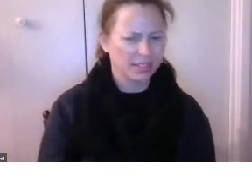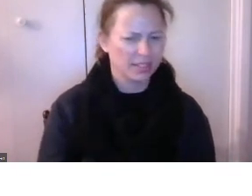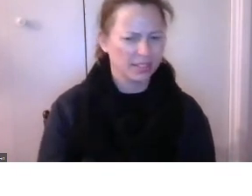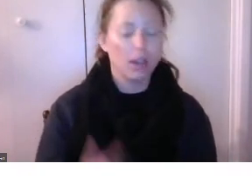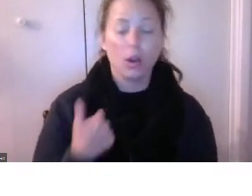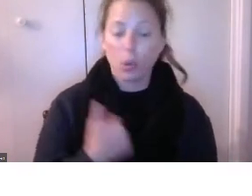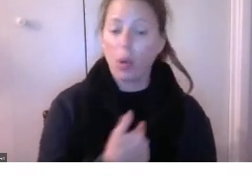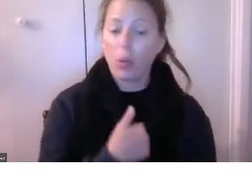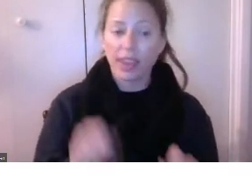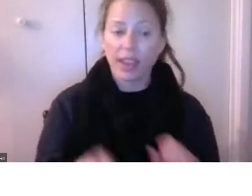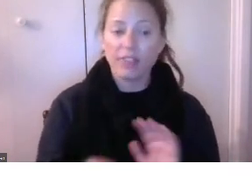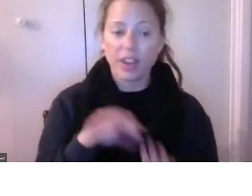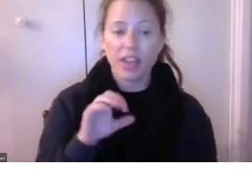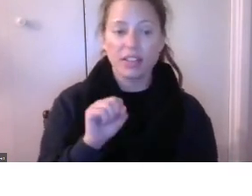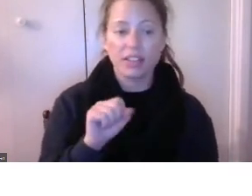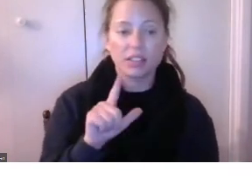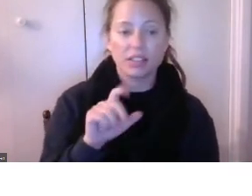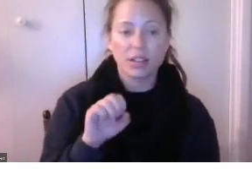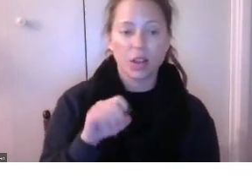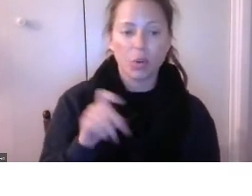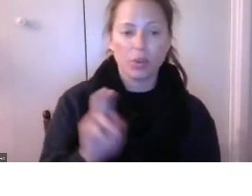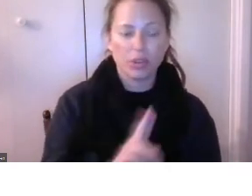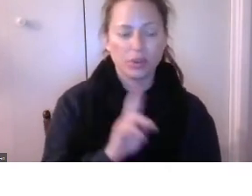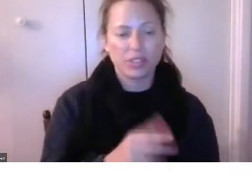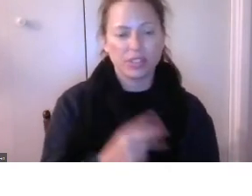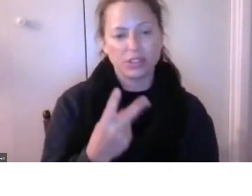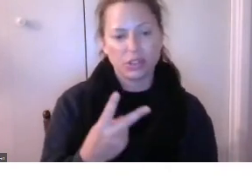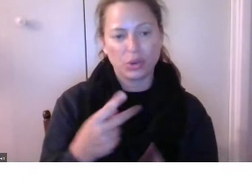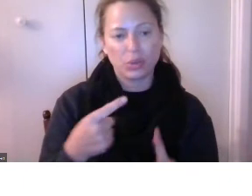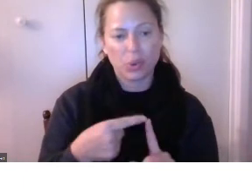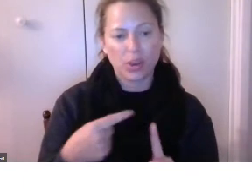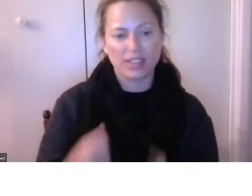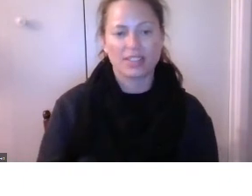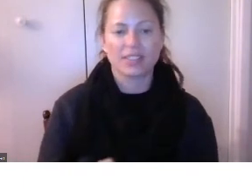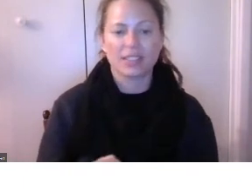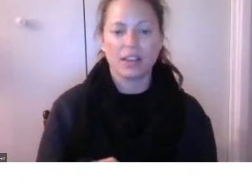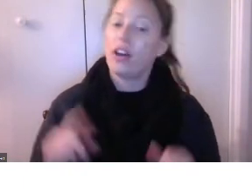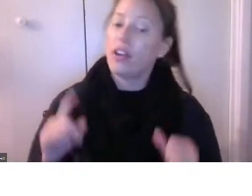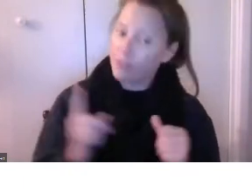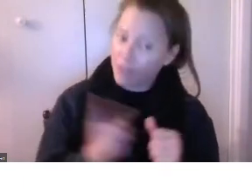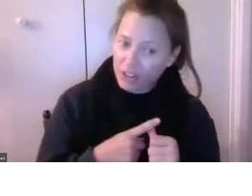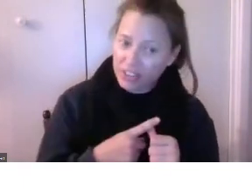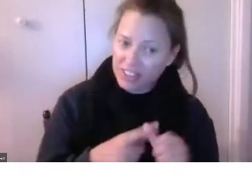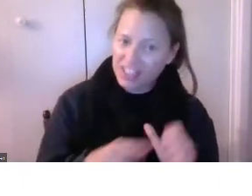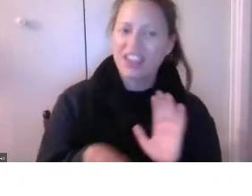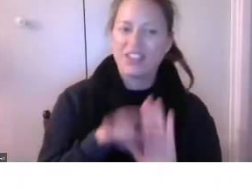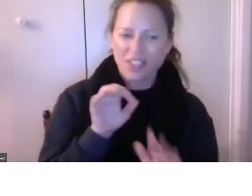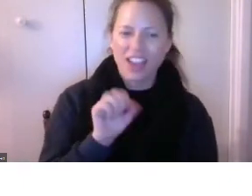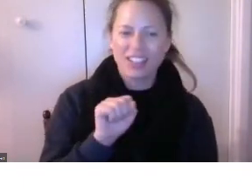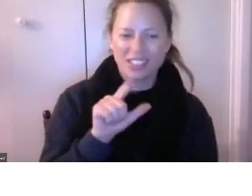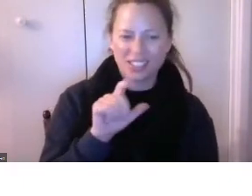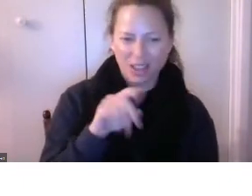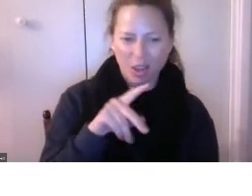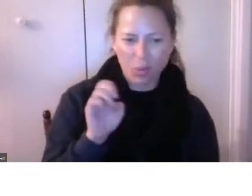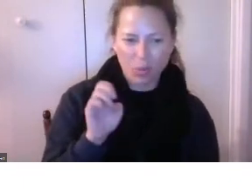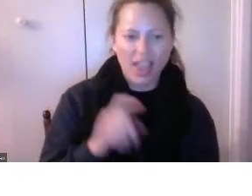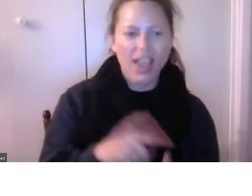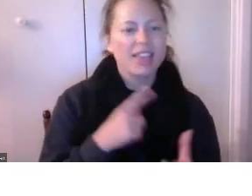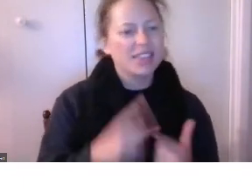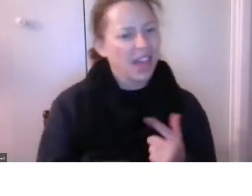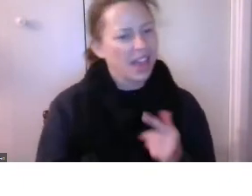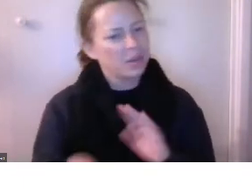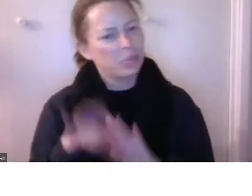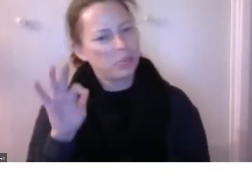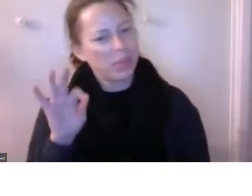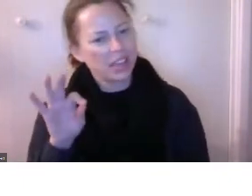2 points. So find the slope first, and then pick one of the points and